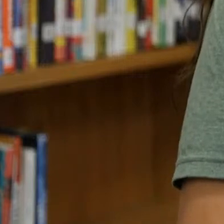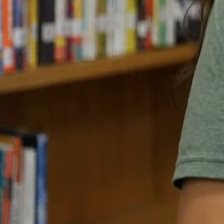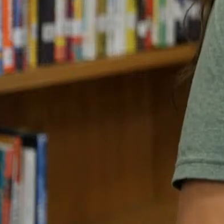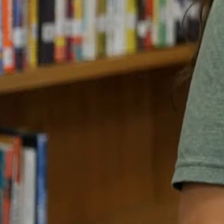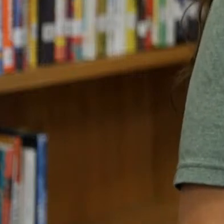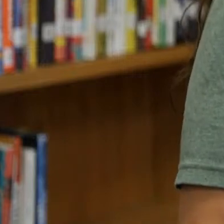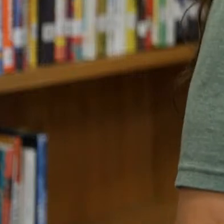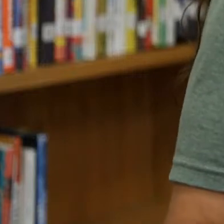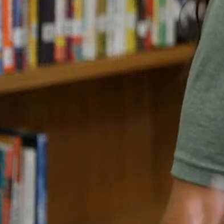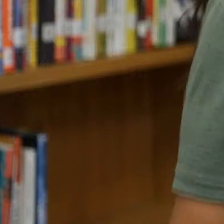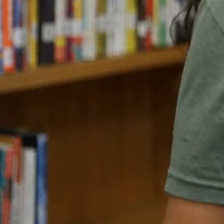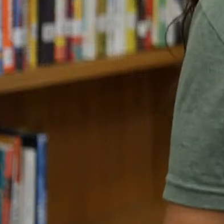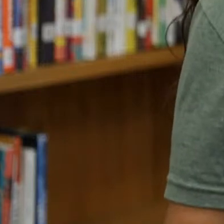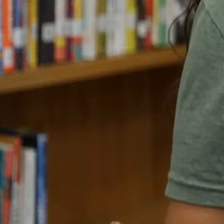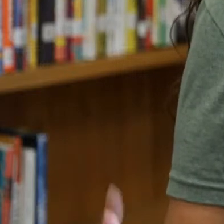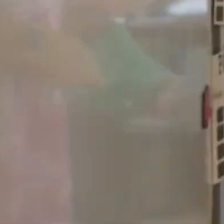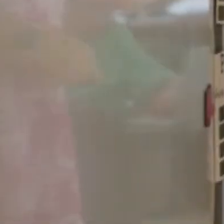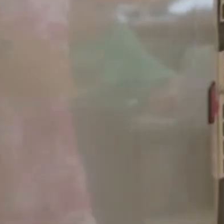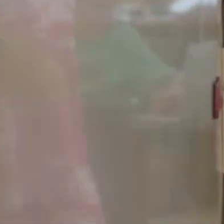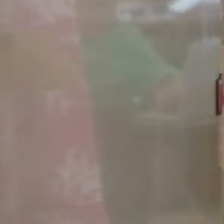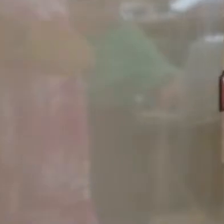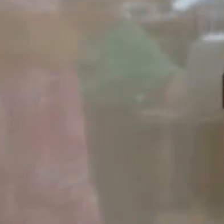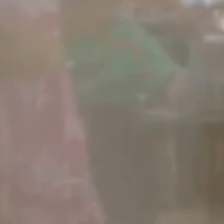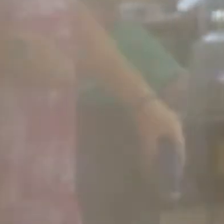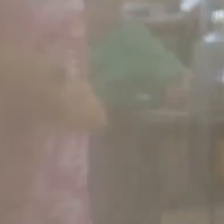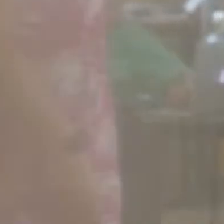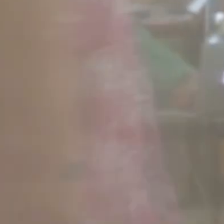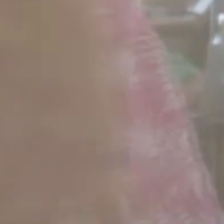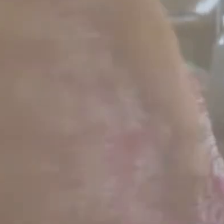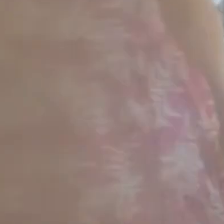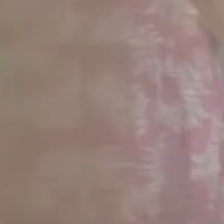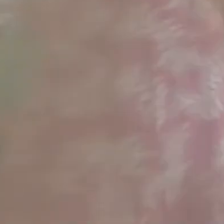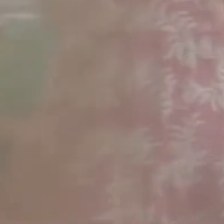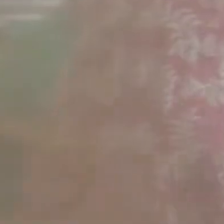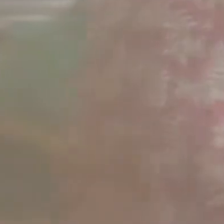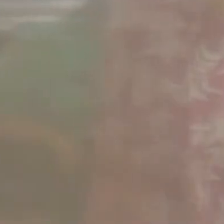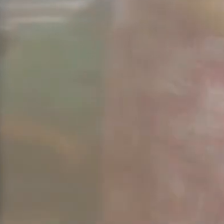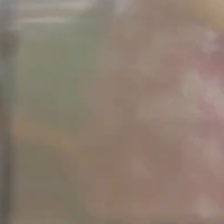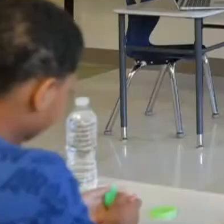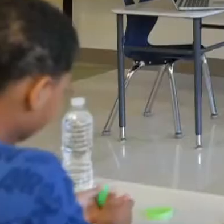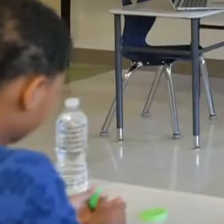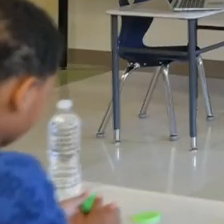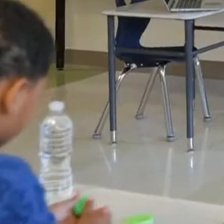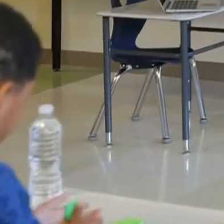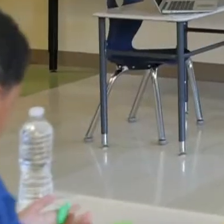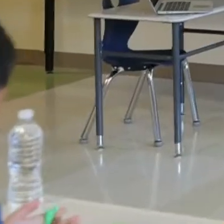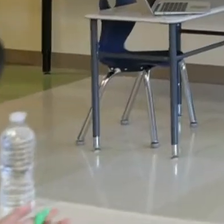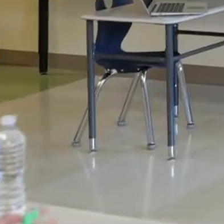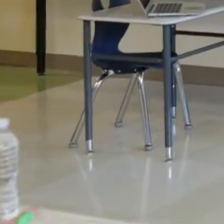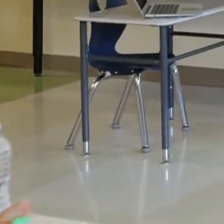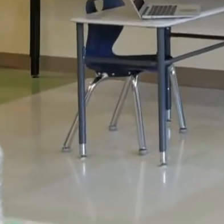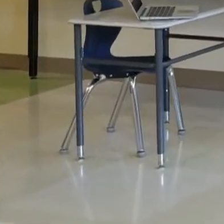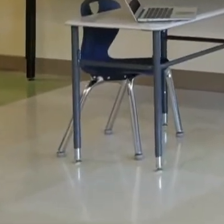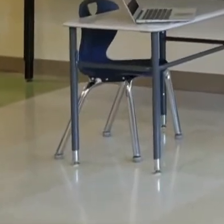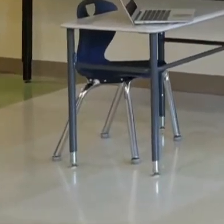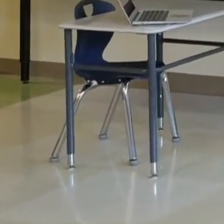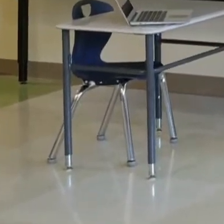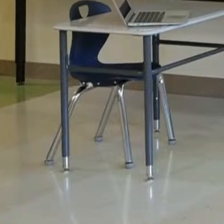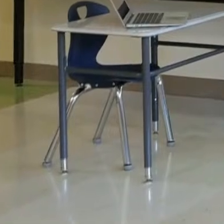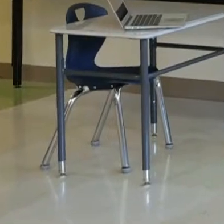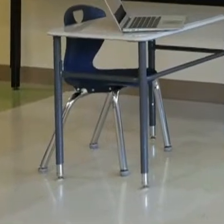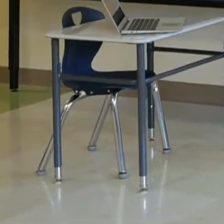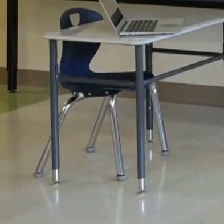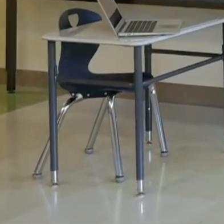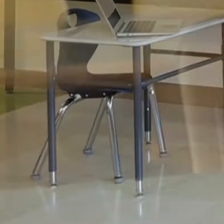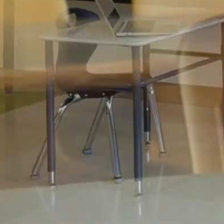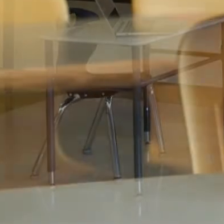And then the person that I'm coaching then implements the strategies. I give them feedback and then they know how to